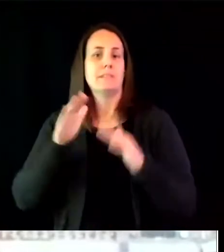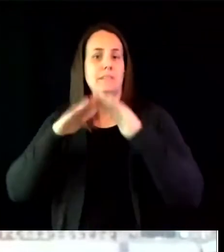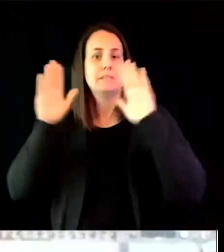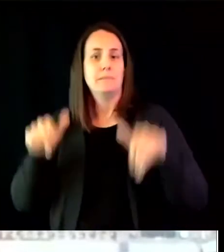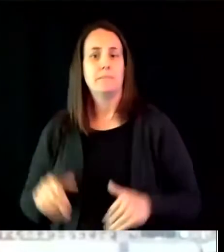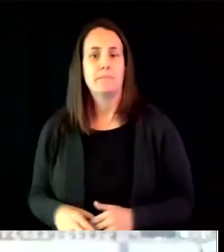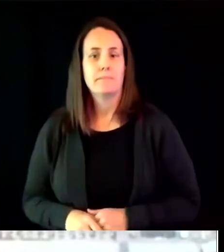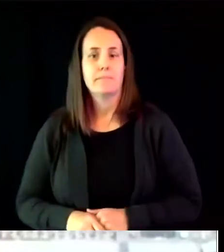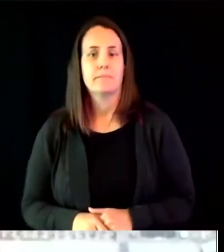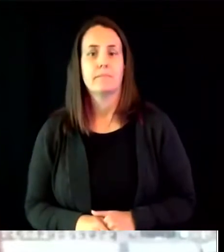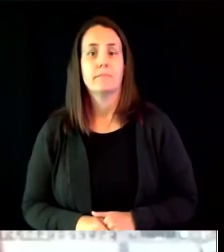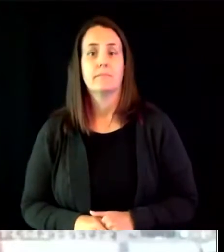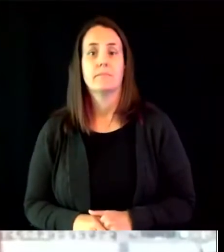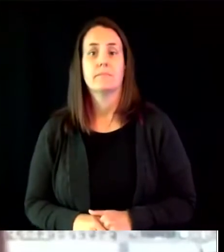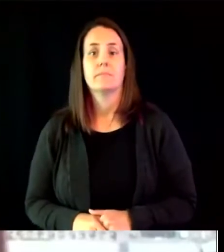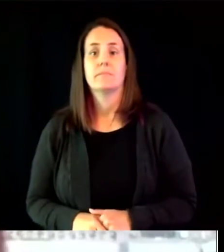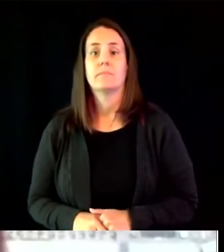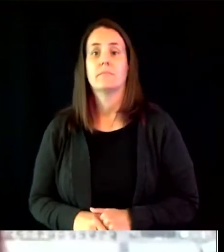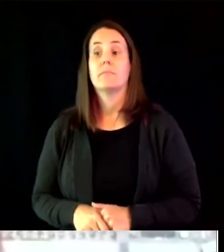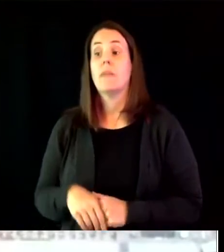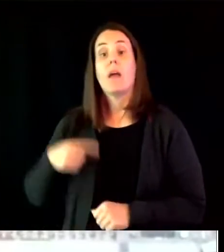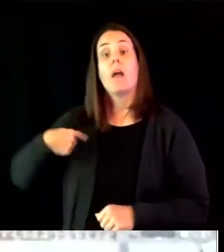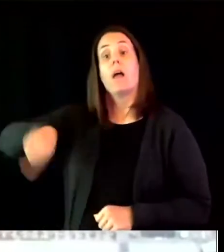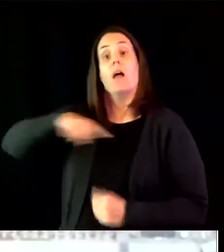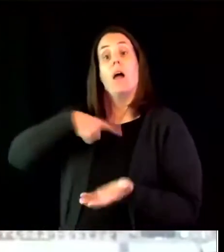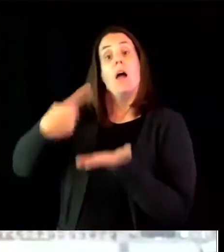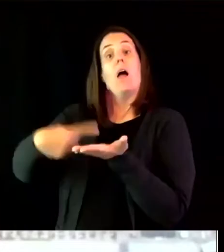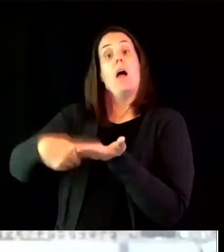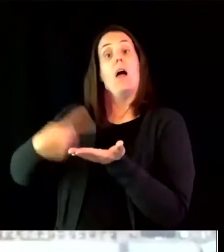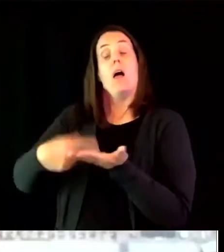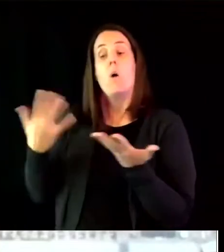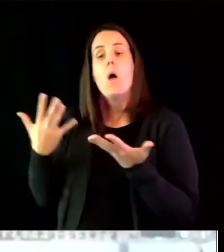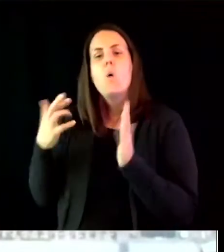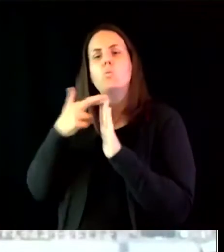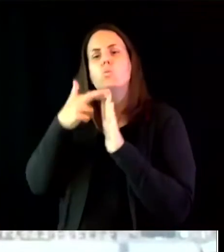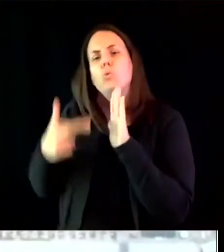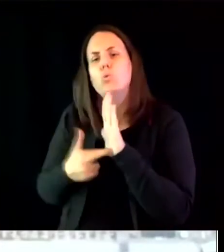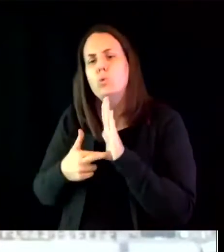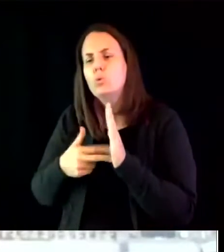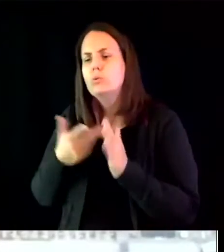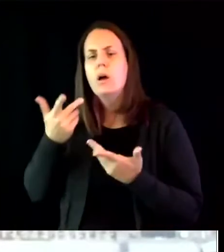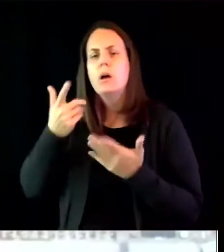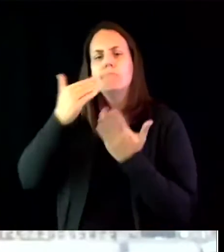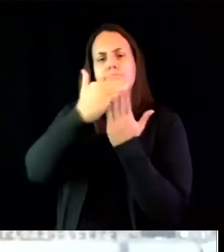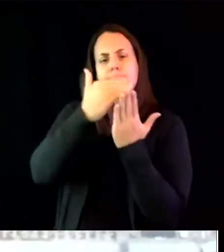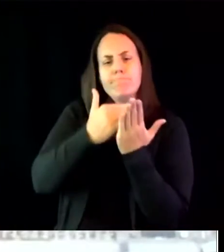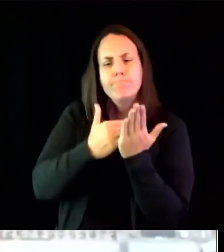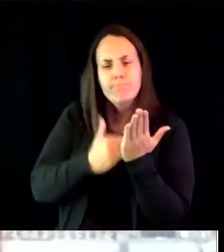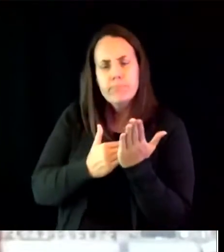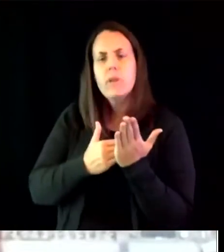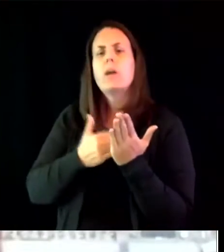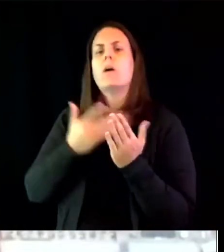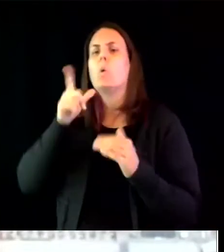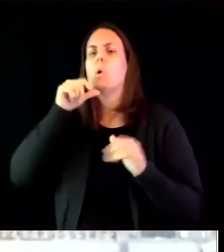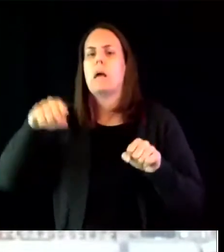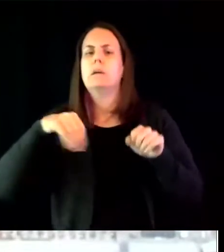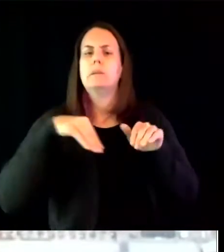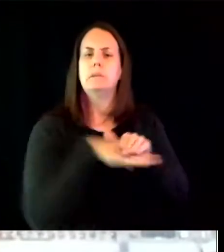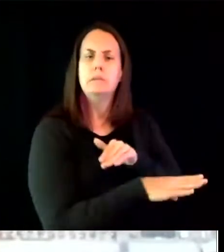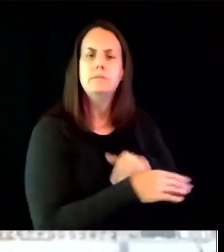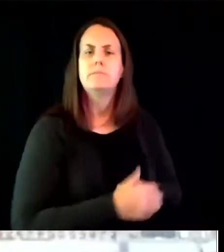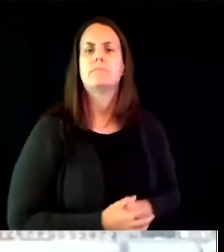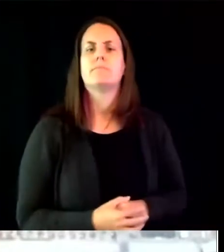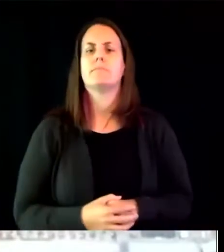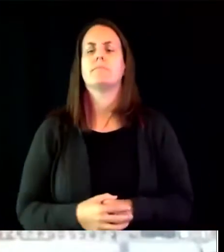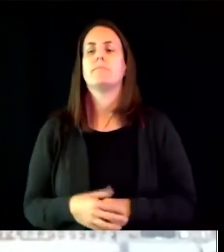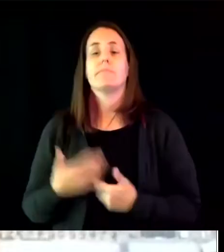it along the way just to make sure we're partnering well with our hospitals, talking with our state partners, talking with our vendors.